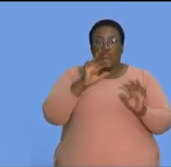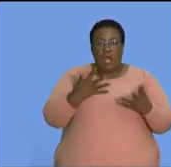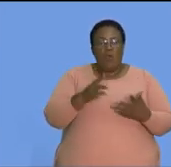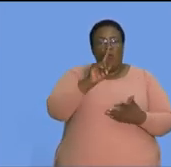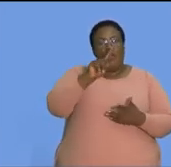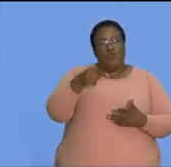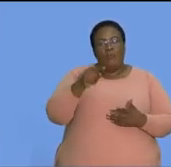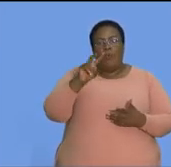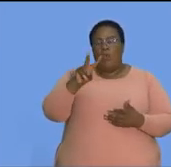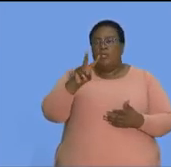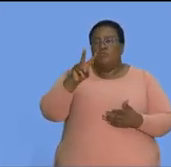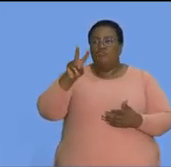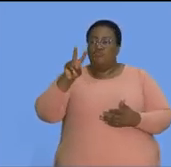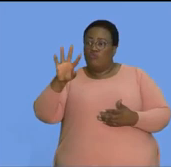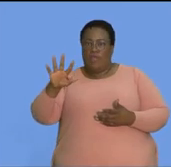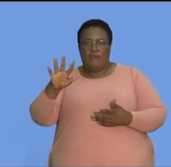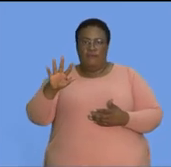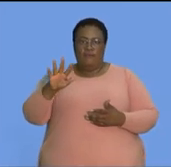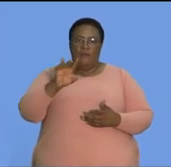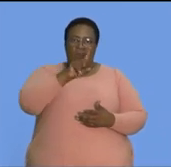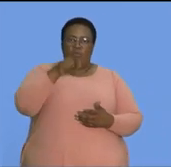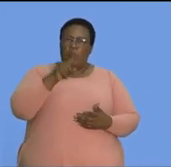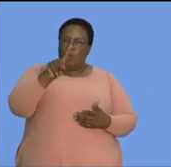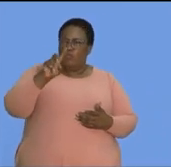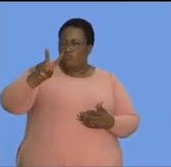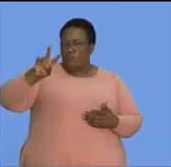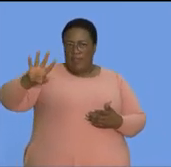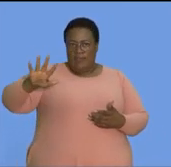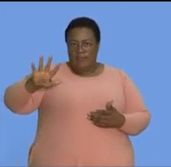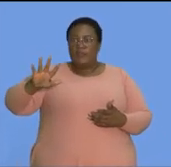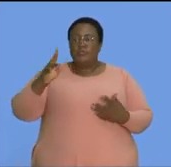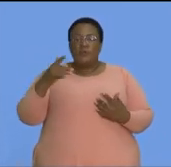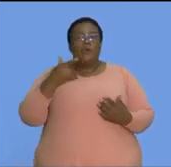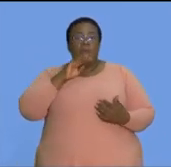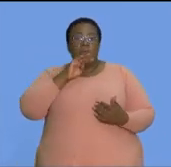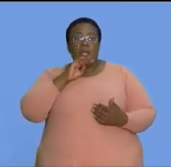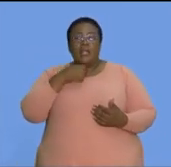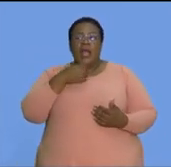as 1,125 as is. And therefore, I have